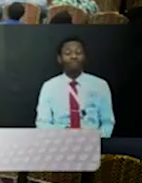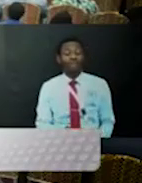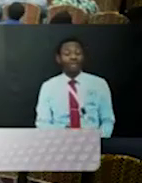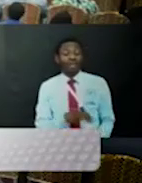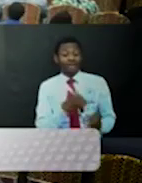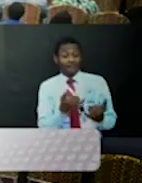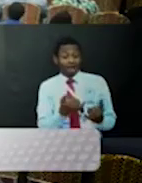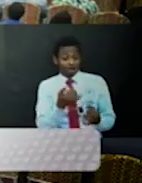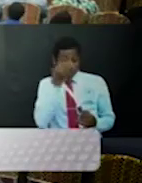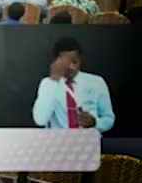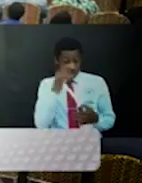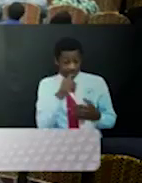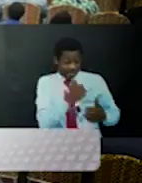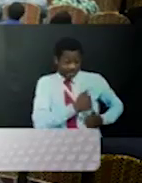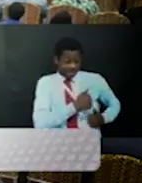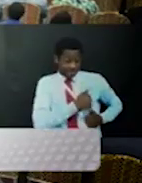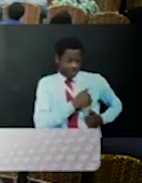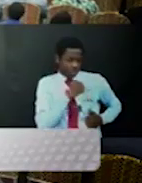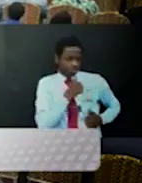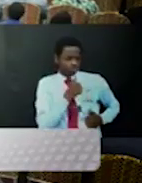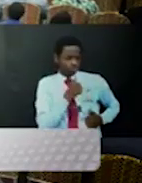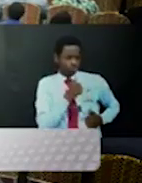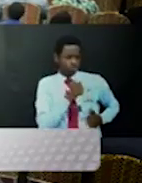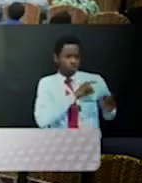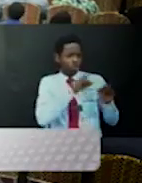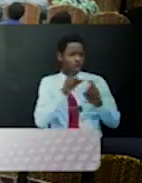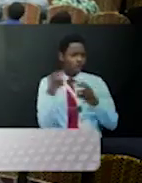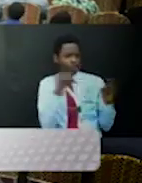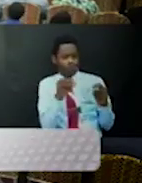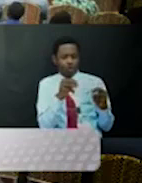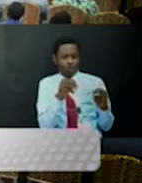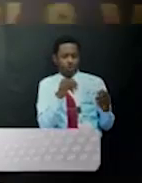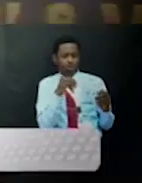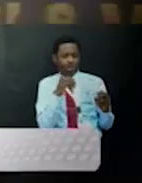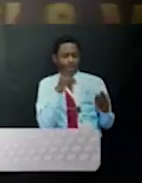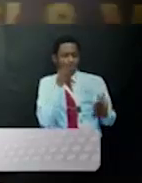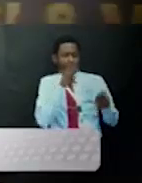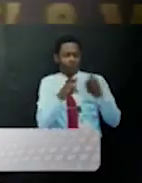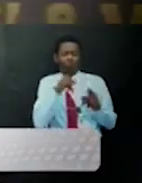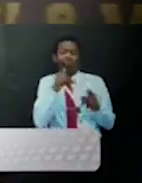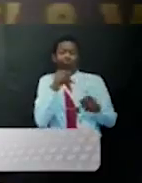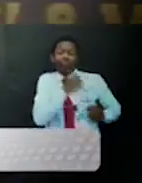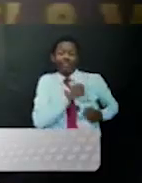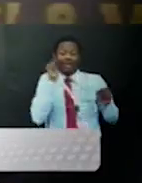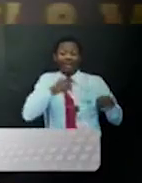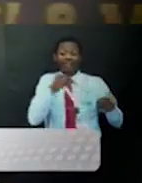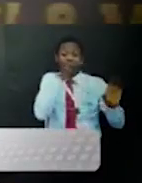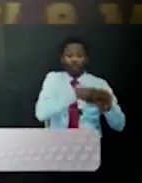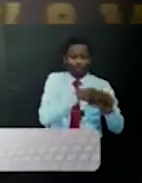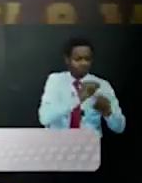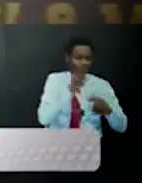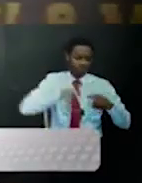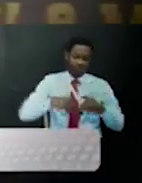Because you need loyalty. And so while David and his people were working with the king's